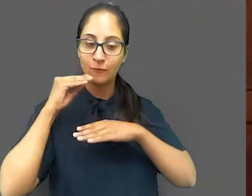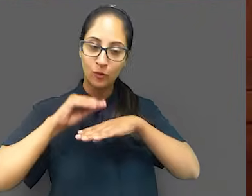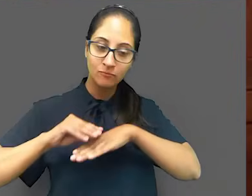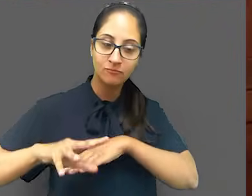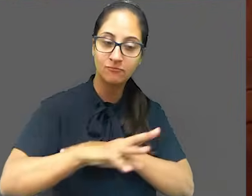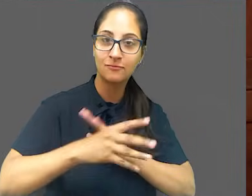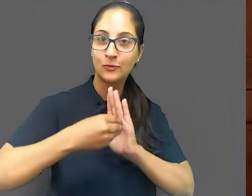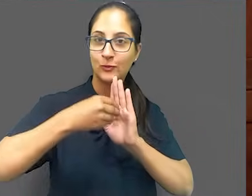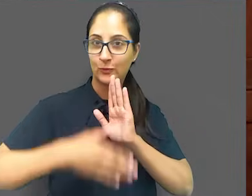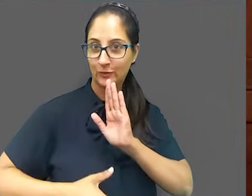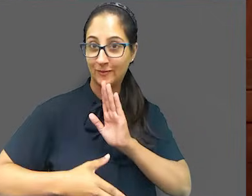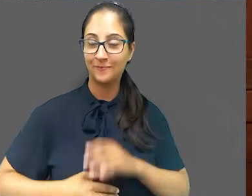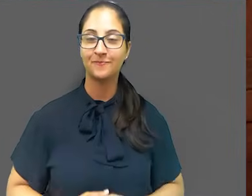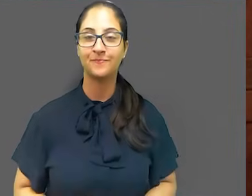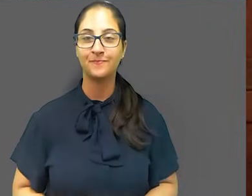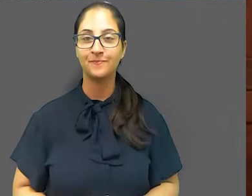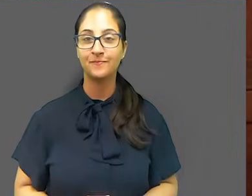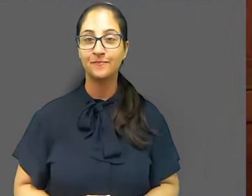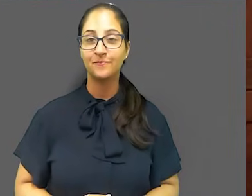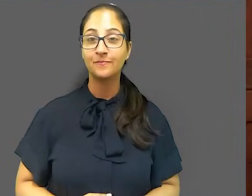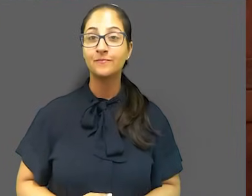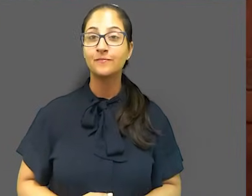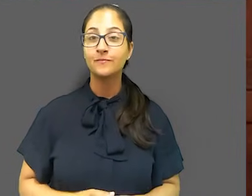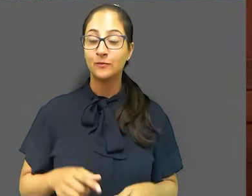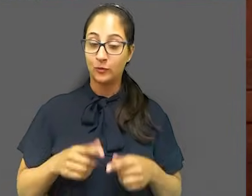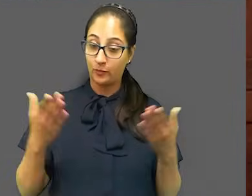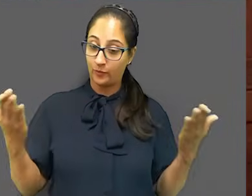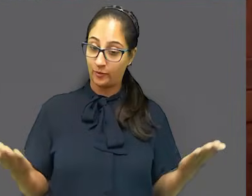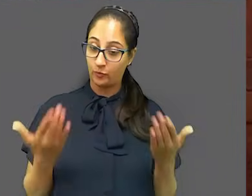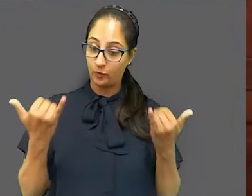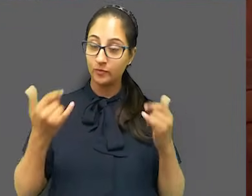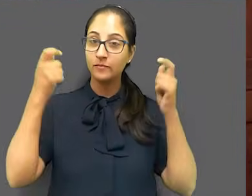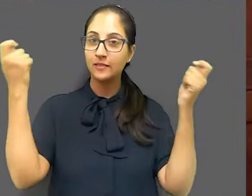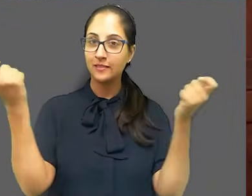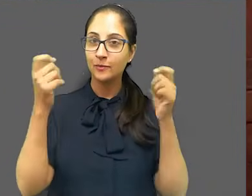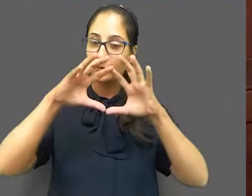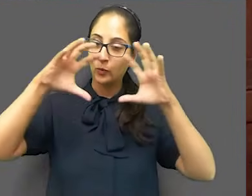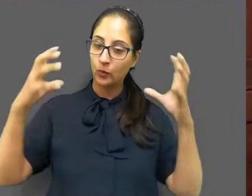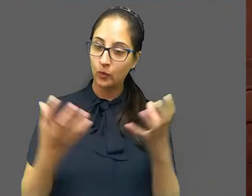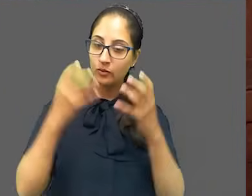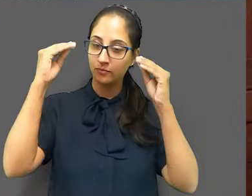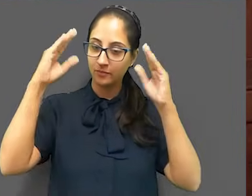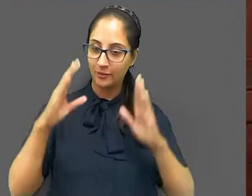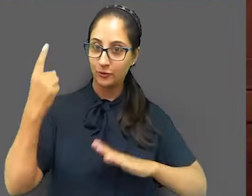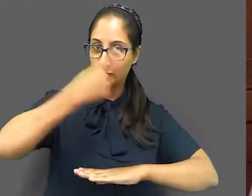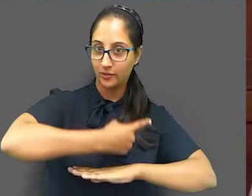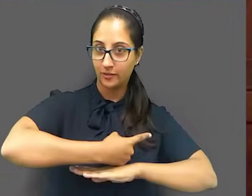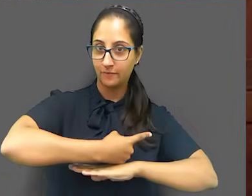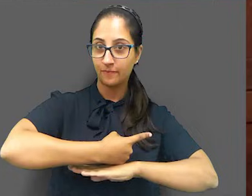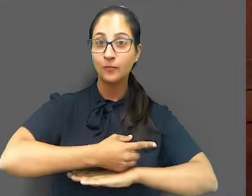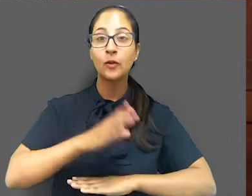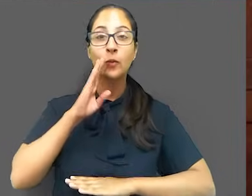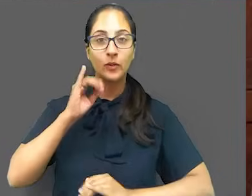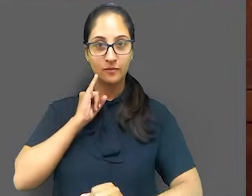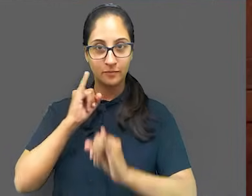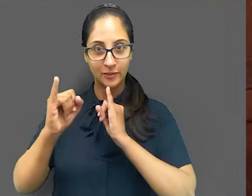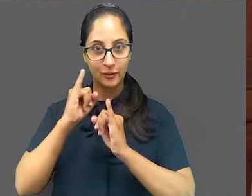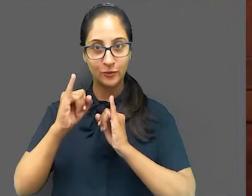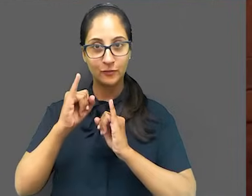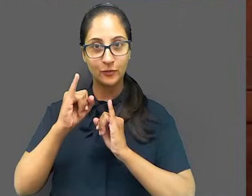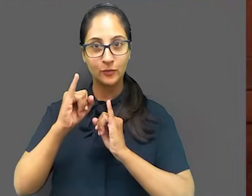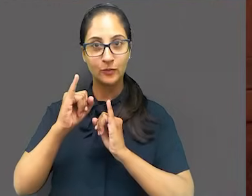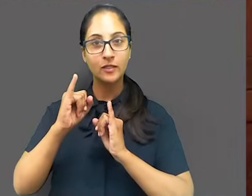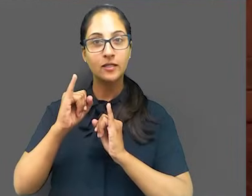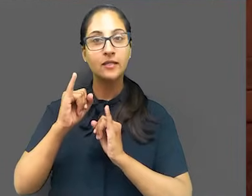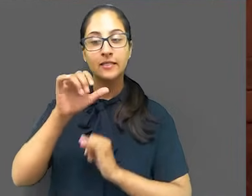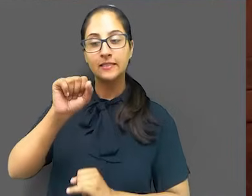We commemorate World Teachers Day on this episode and hear from graduates of the STEP program about their experience in London